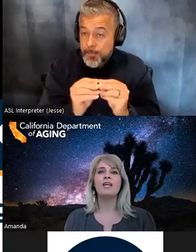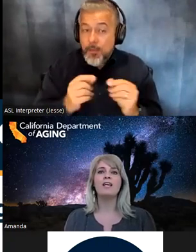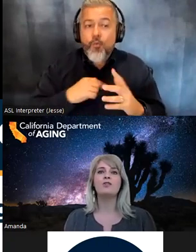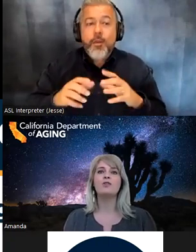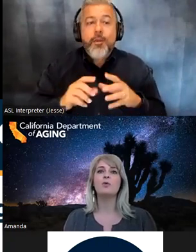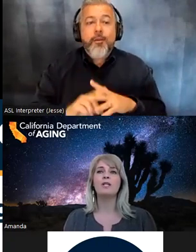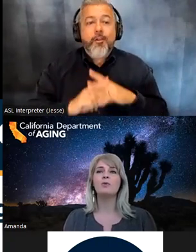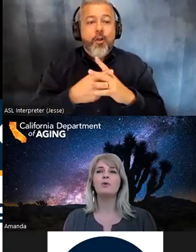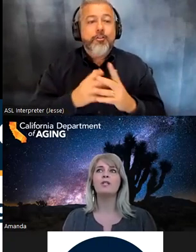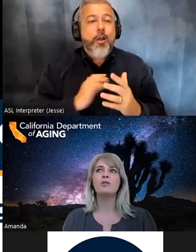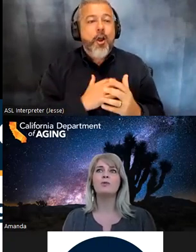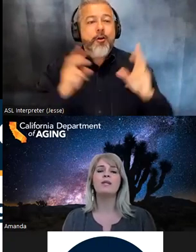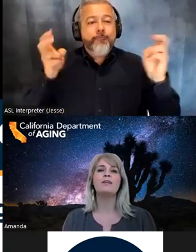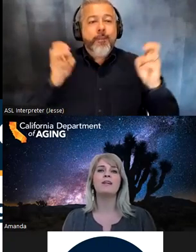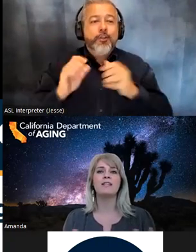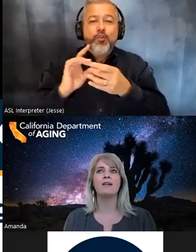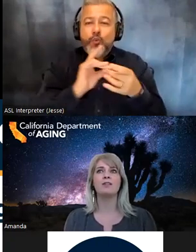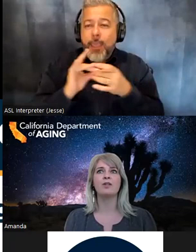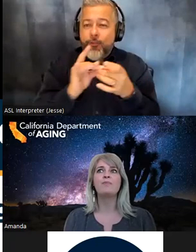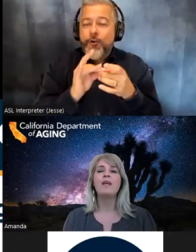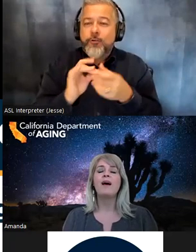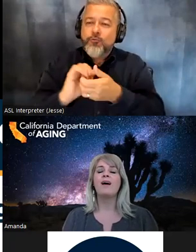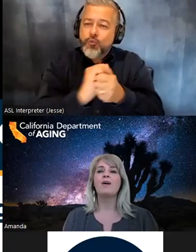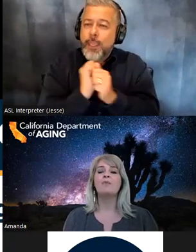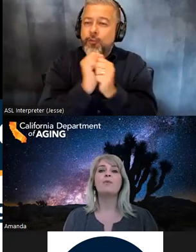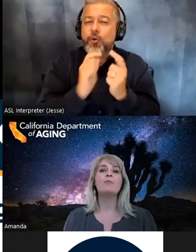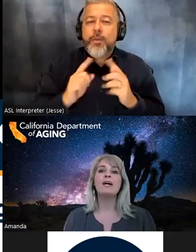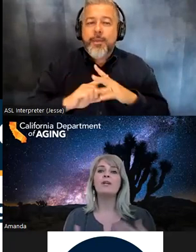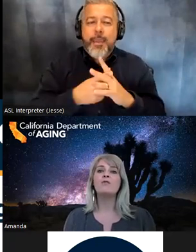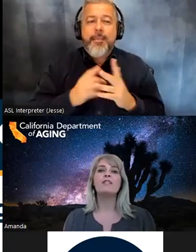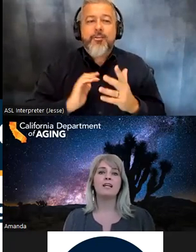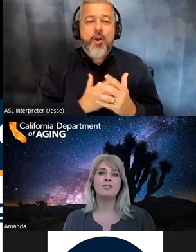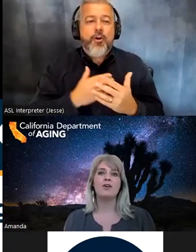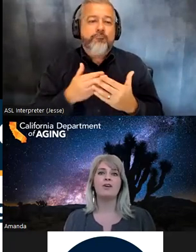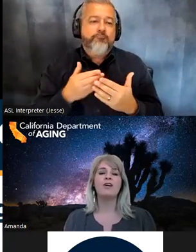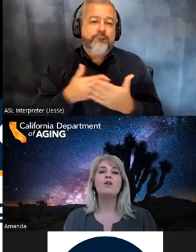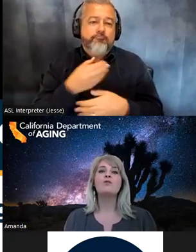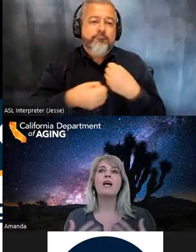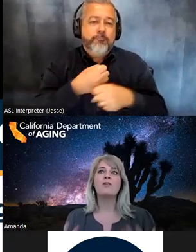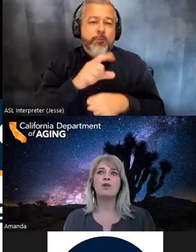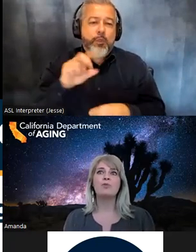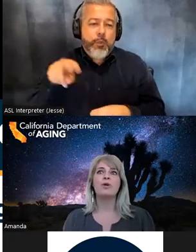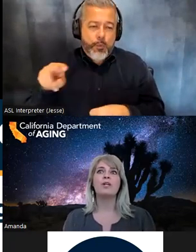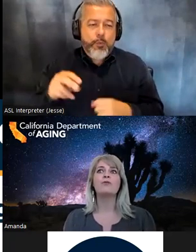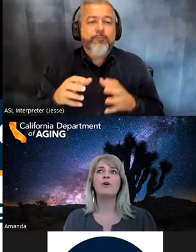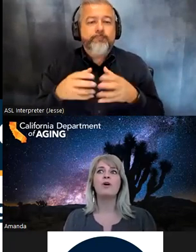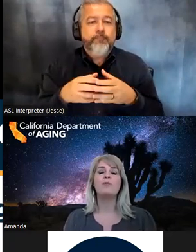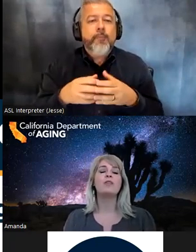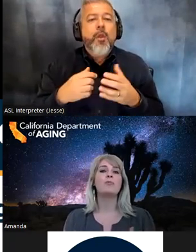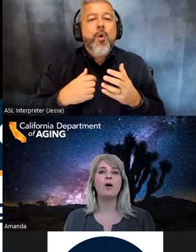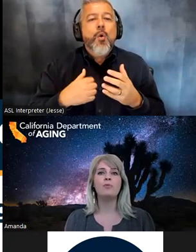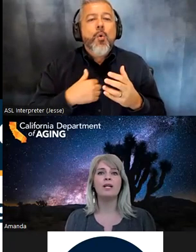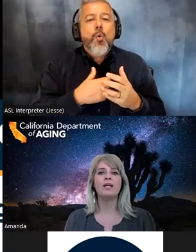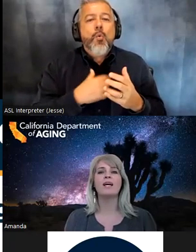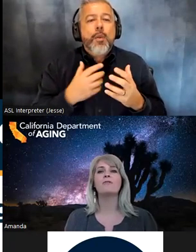We Engage 2022 event calendar. We plan over the next year to gather input from